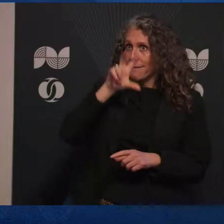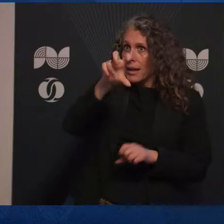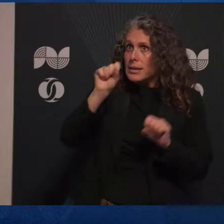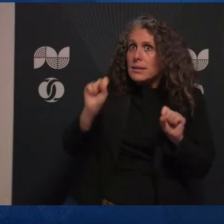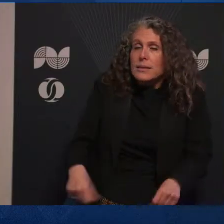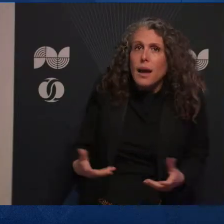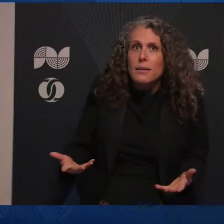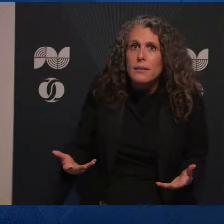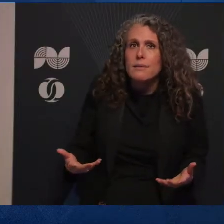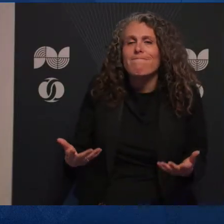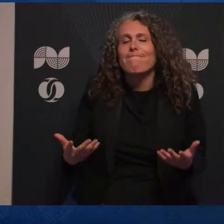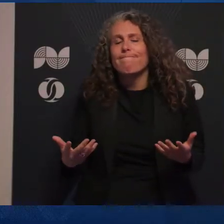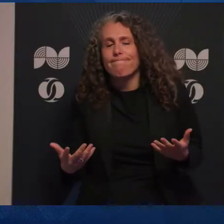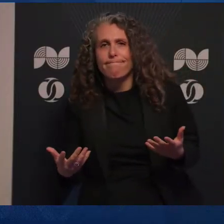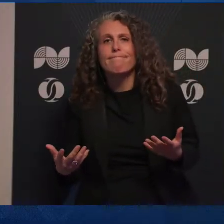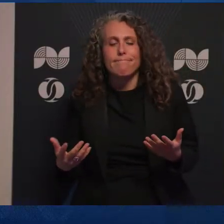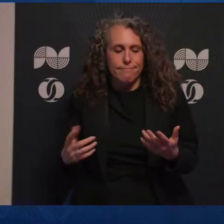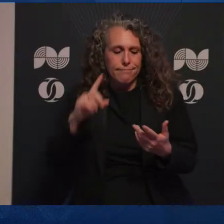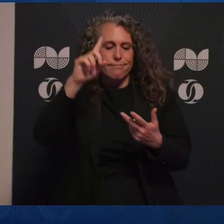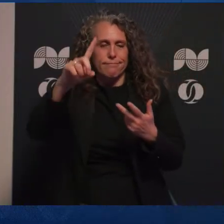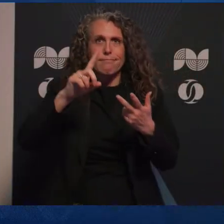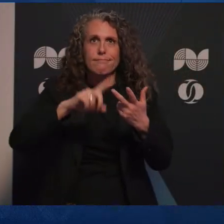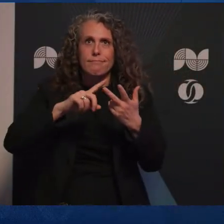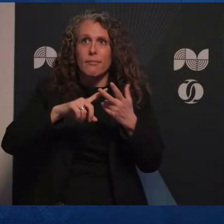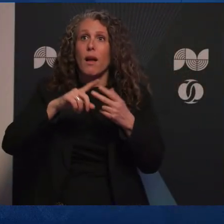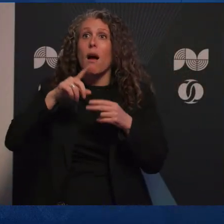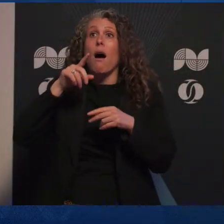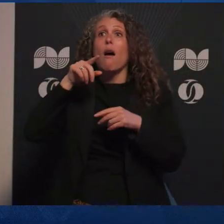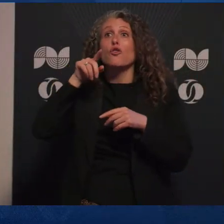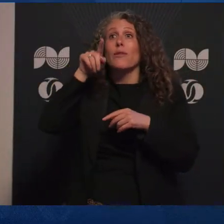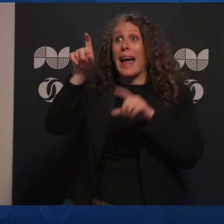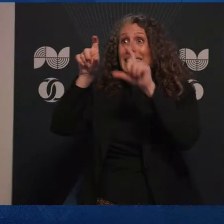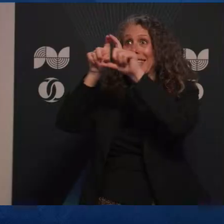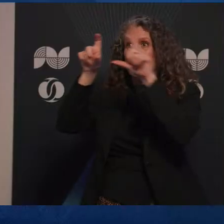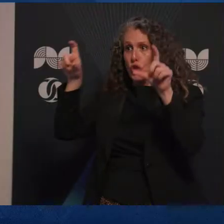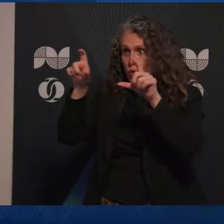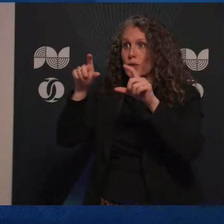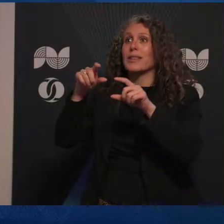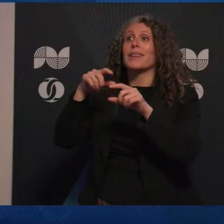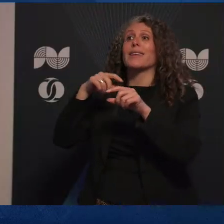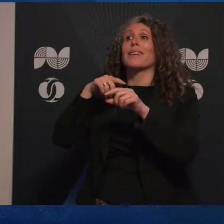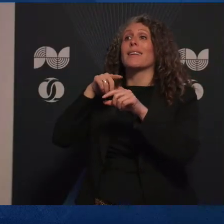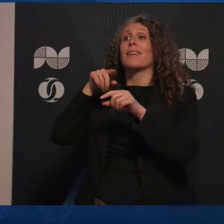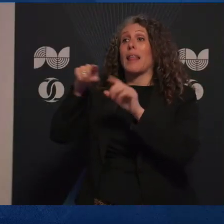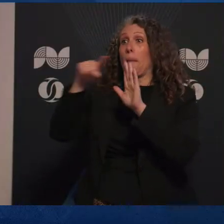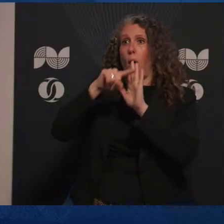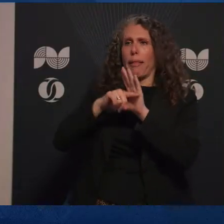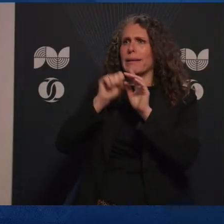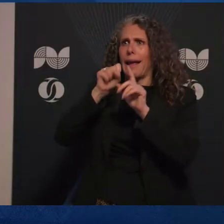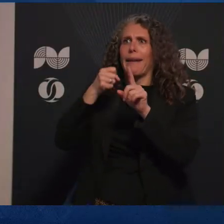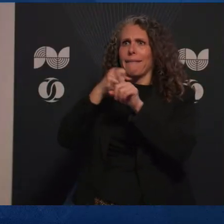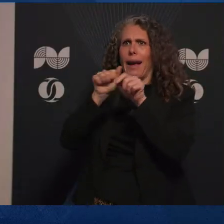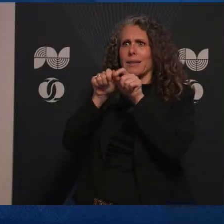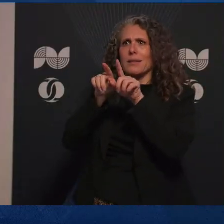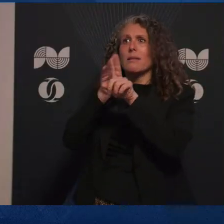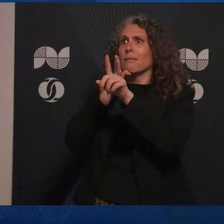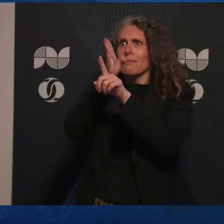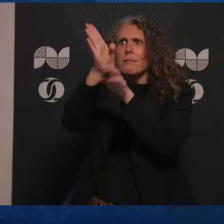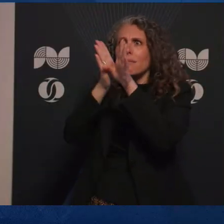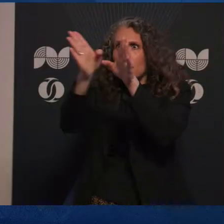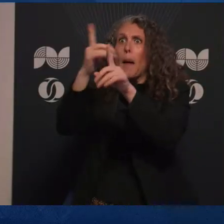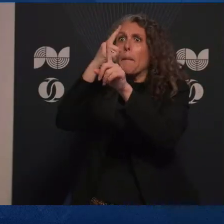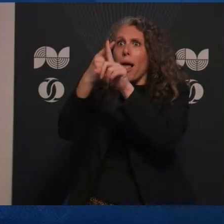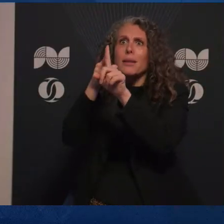to, is that there are spillovers across sectors and across countries. Think about countries that want to develop, so they